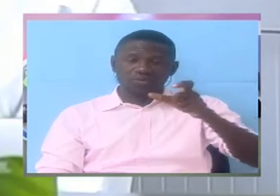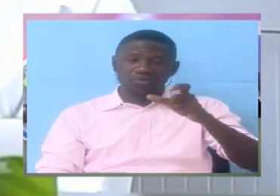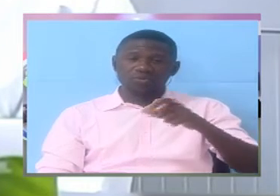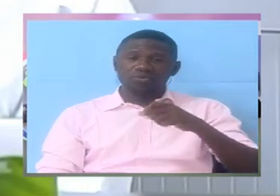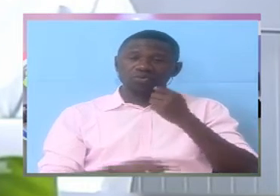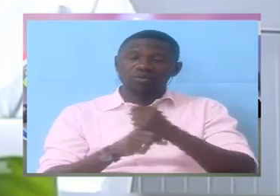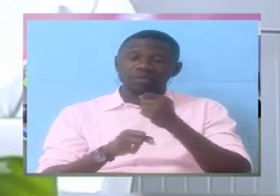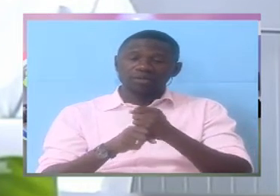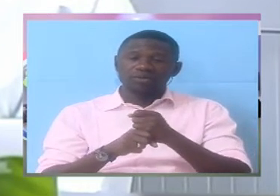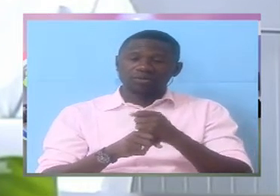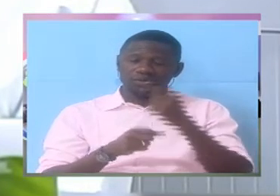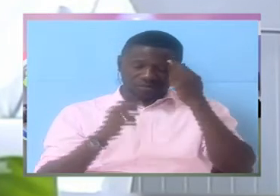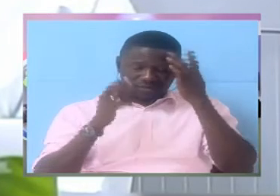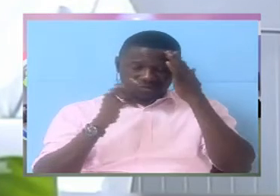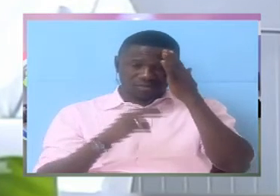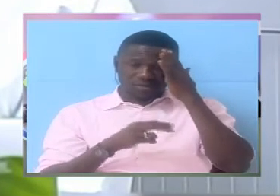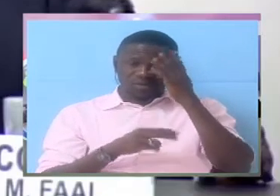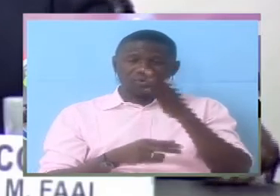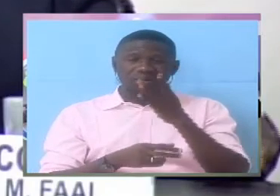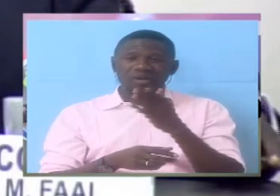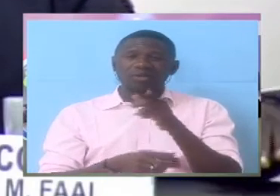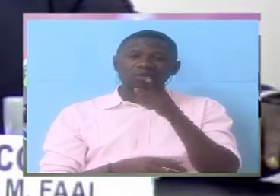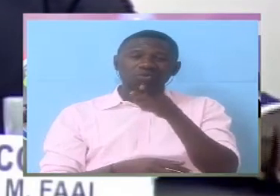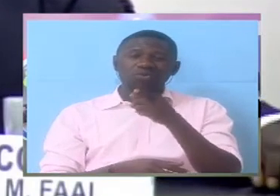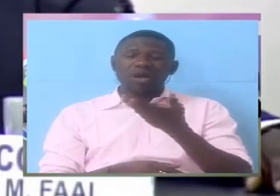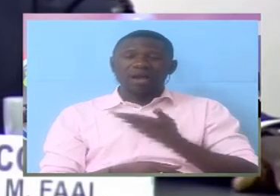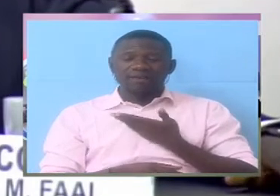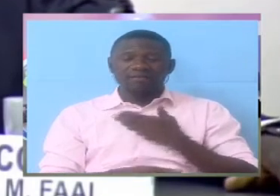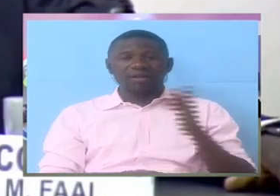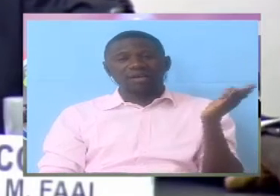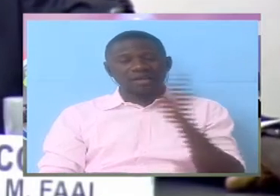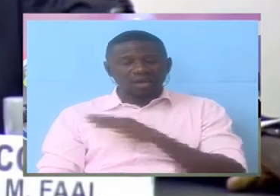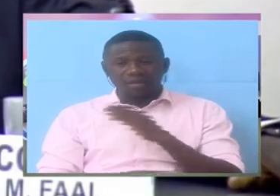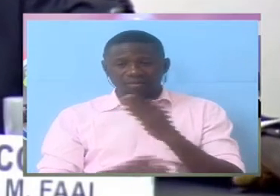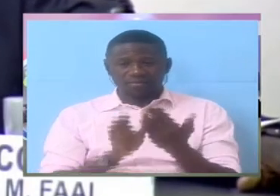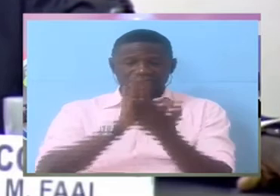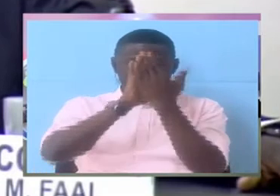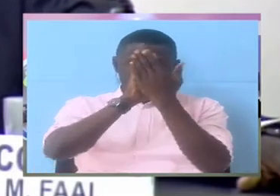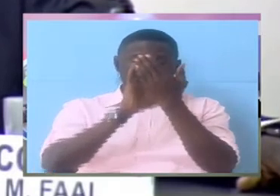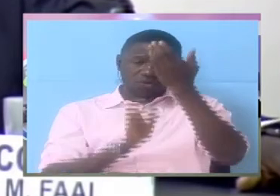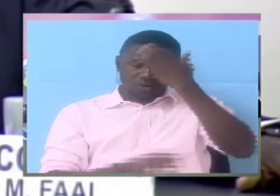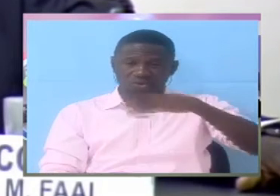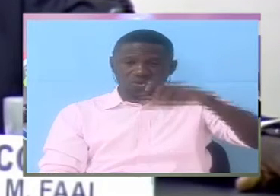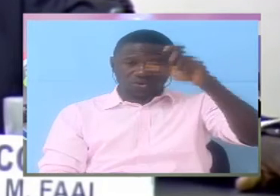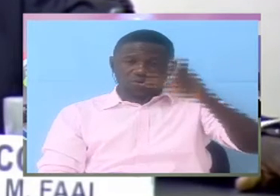to make a determination as to whether you have lied before the